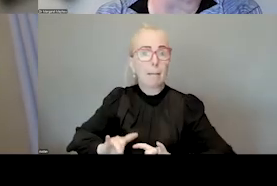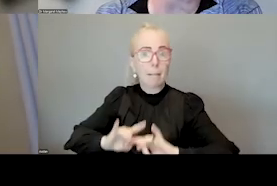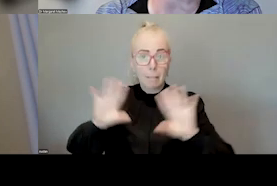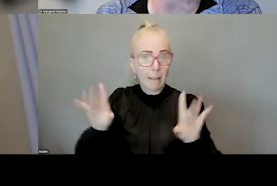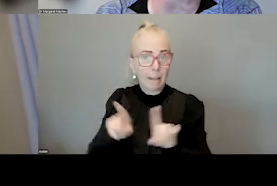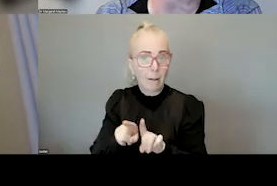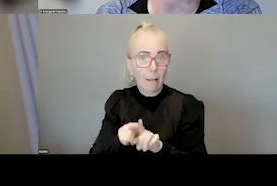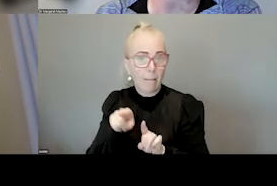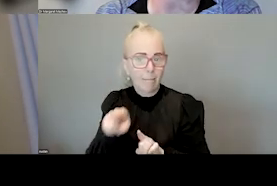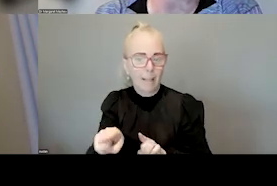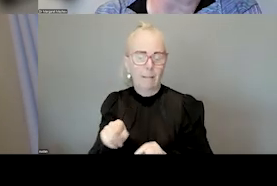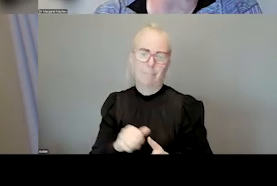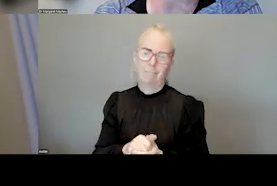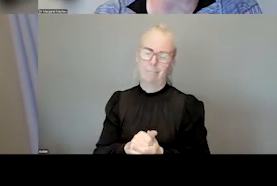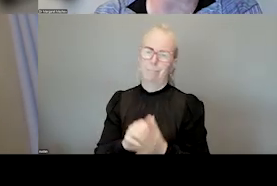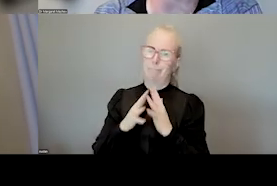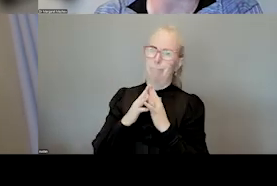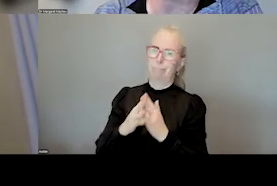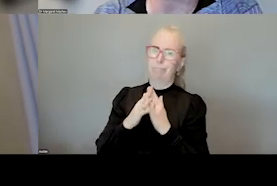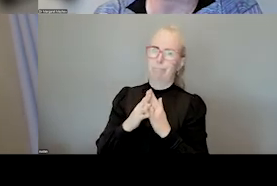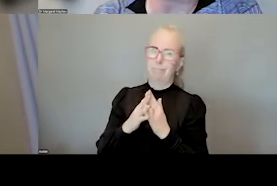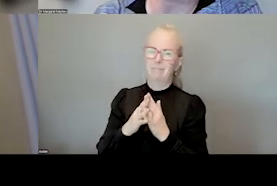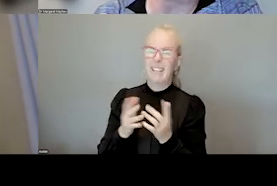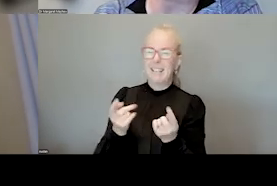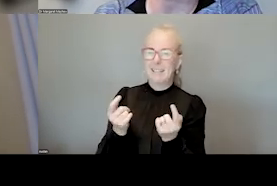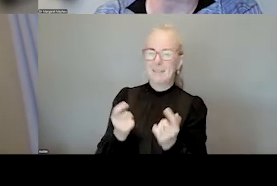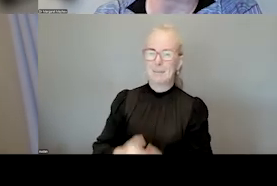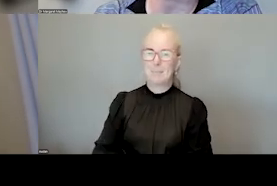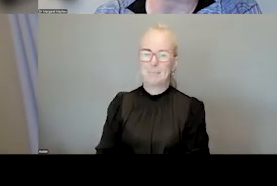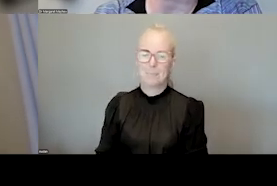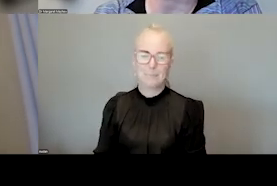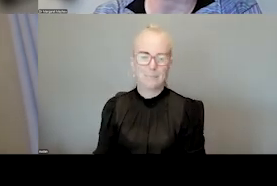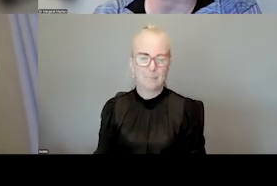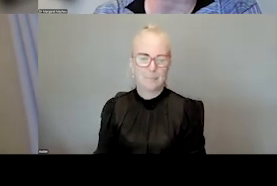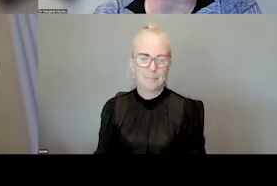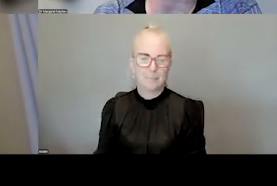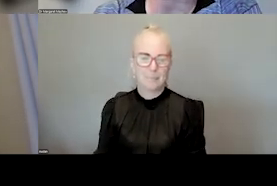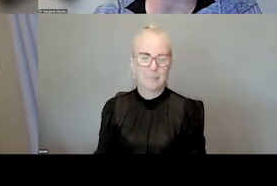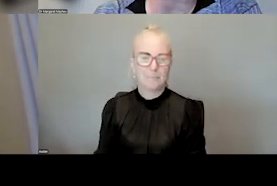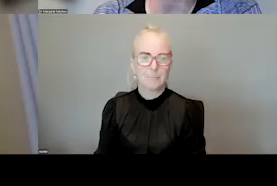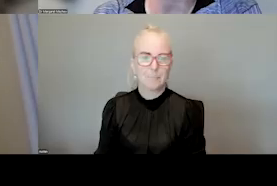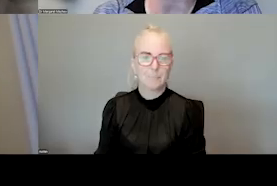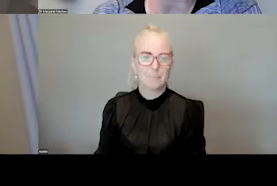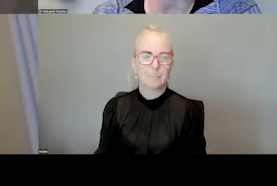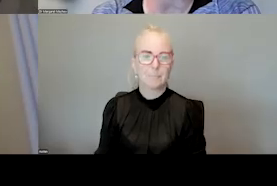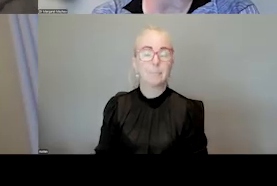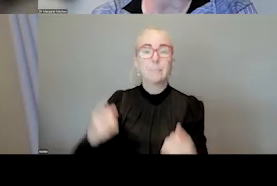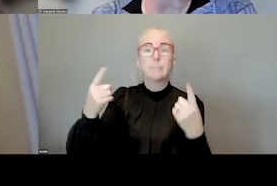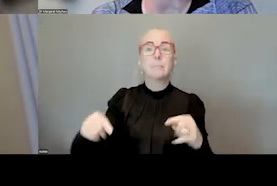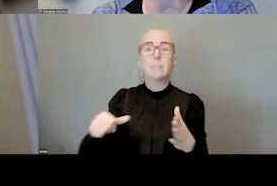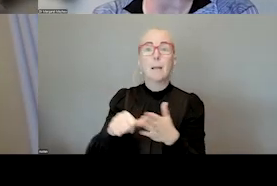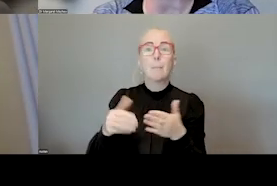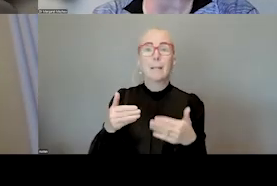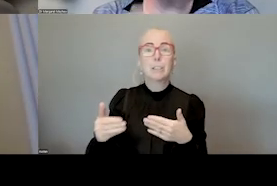track. And honestly, I think it's a very easy way. yeah. Um, then we go to the budget. Now, as we can see